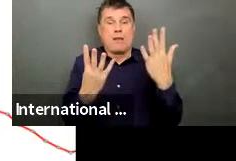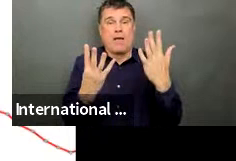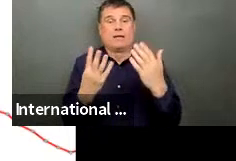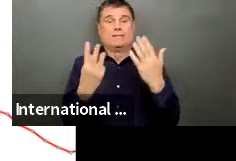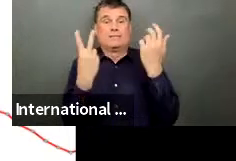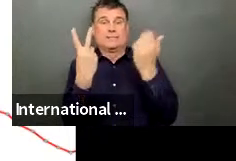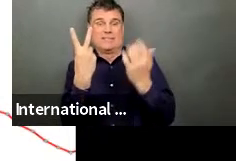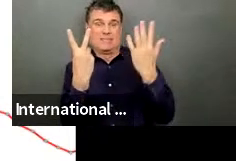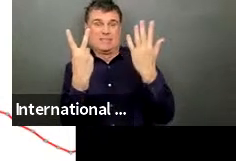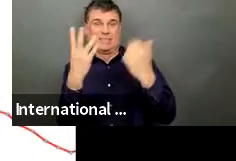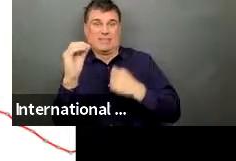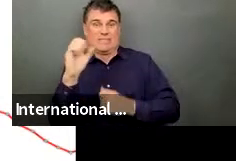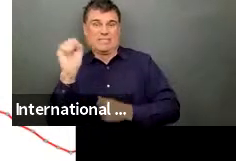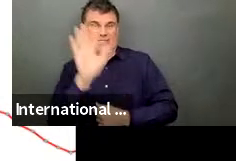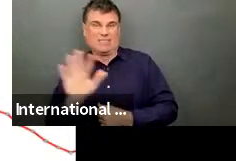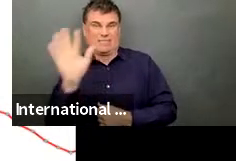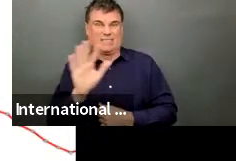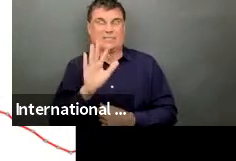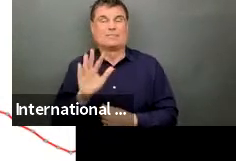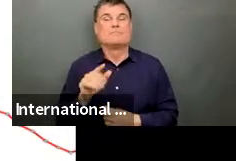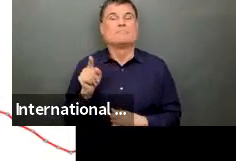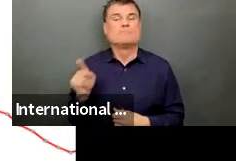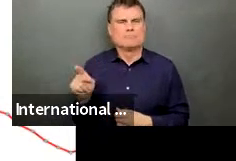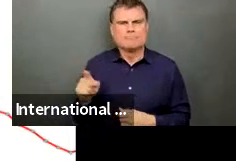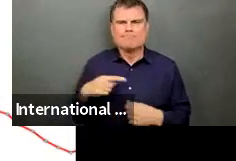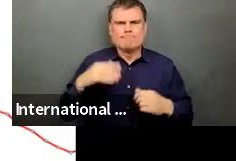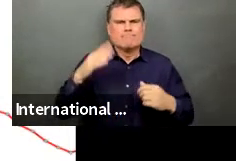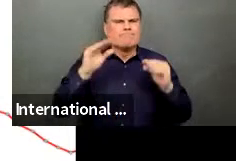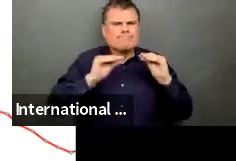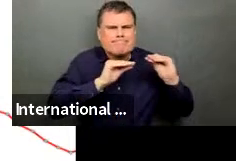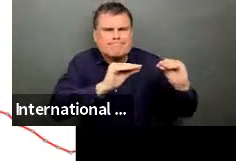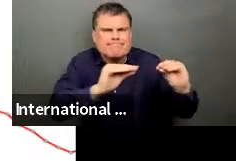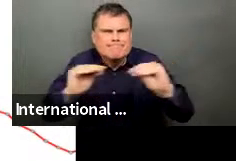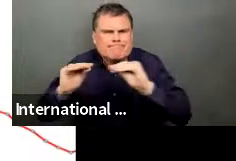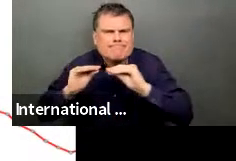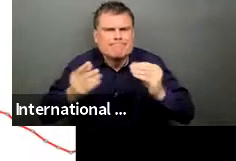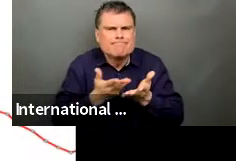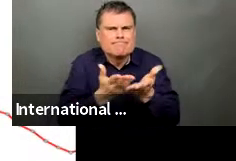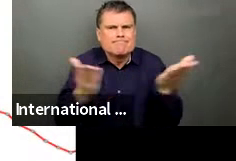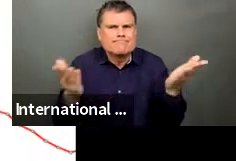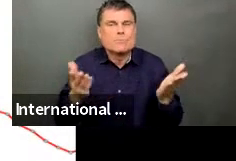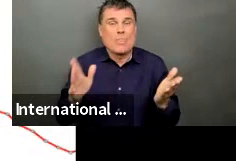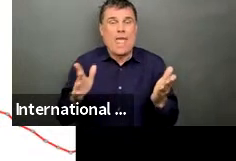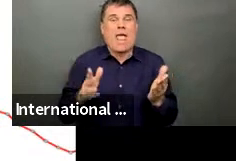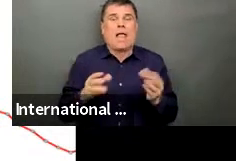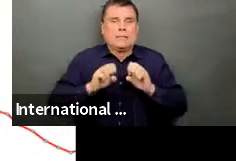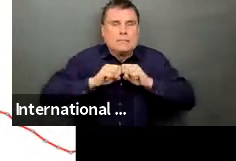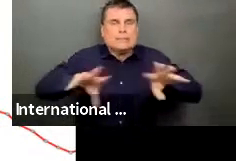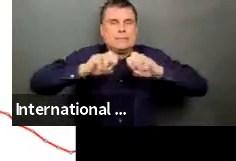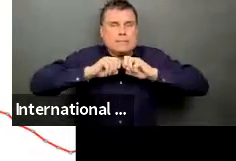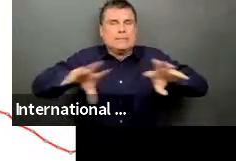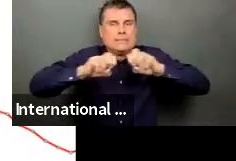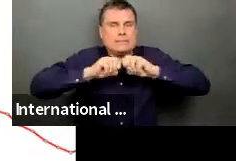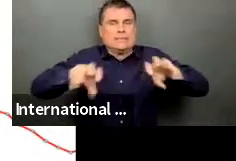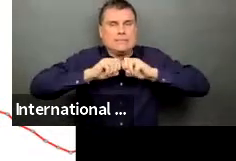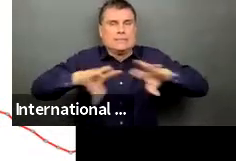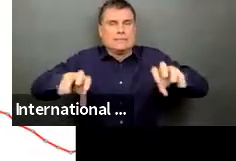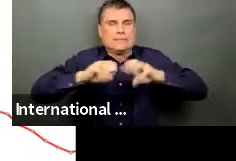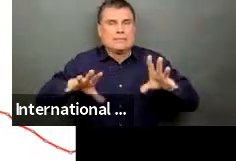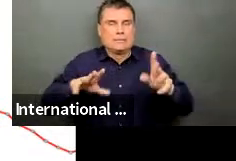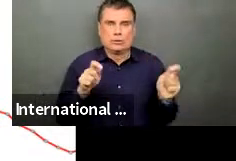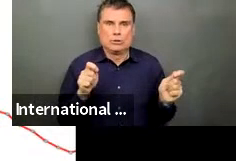Little was known about the effect these campaigns had on the value of the dura or the SRB